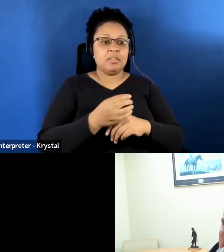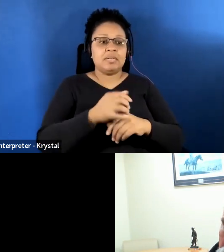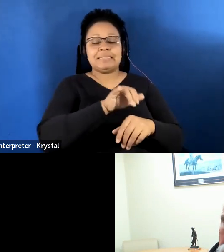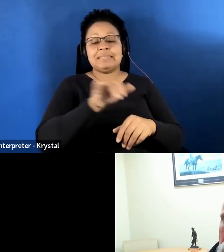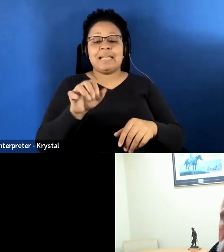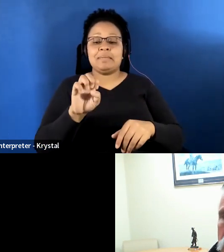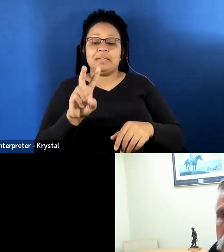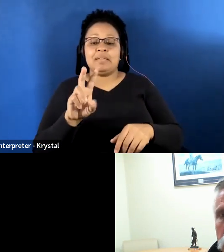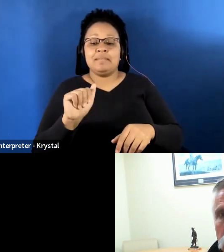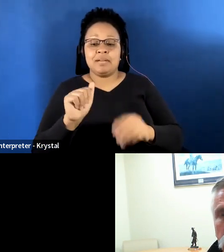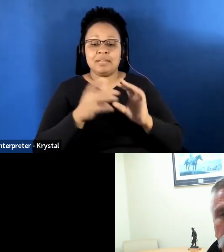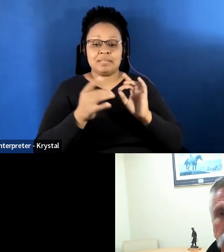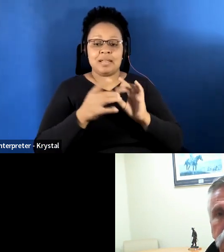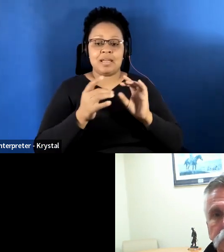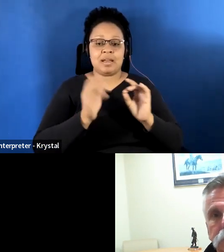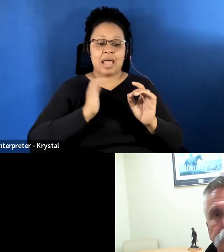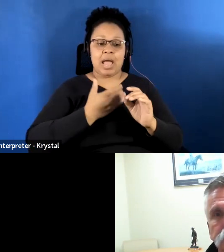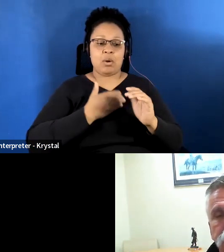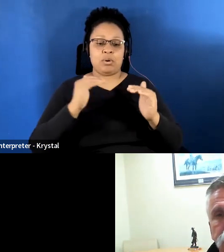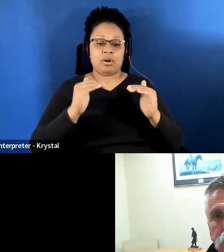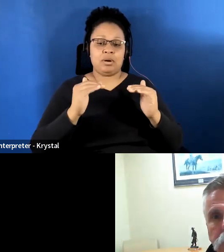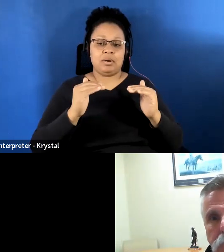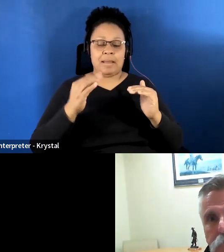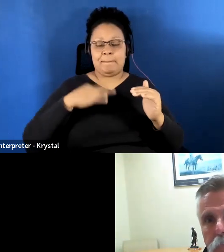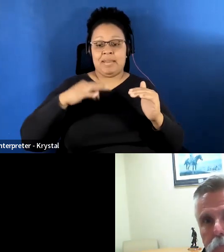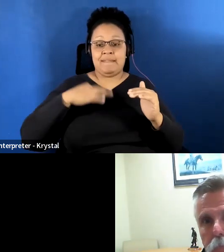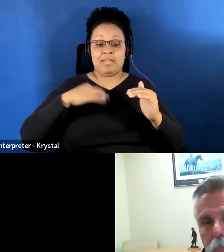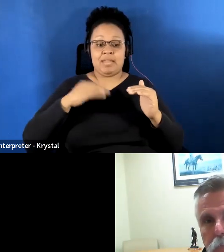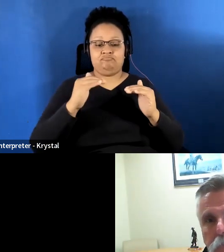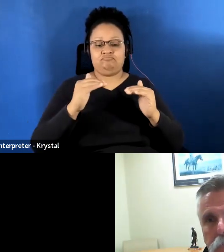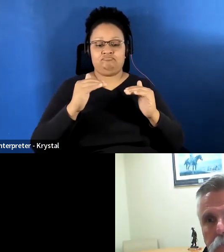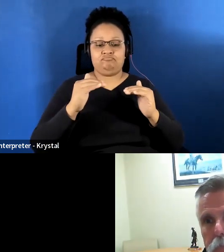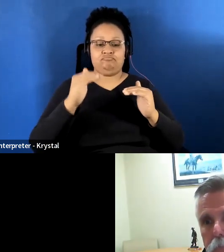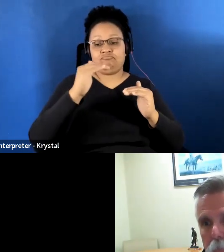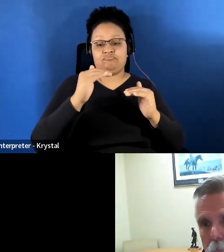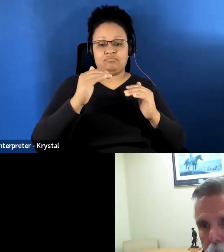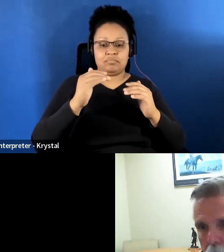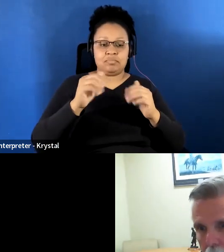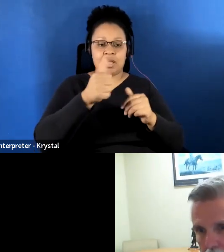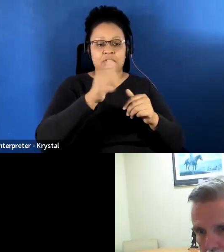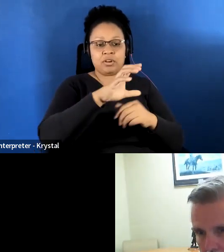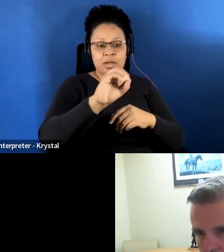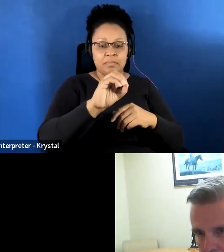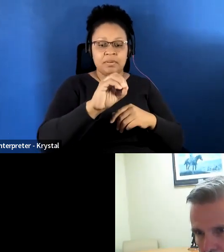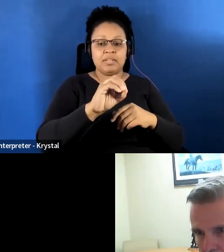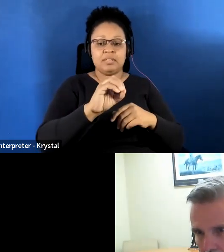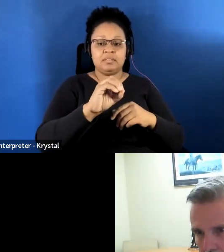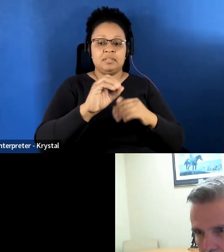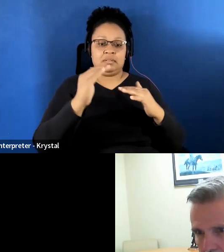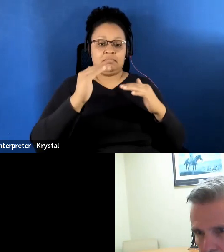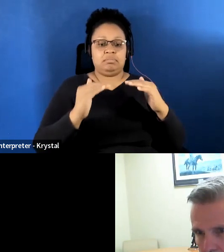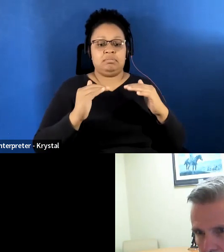you know, we've lost that edge in a lot of ways with a hybrid workforce, but, you know, this comes back, I think, to